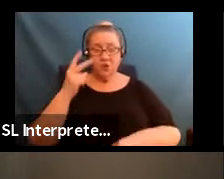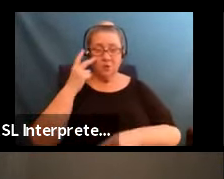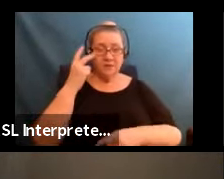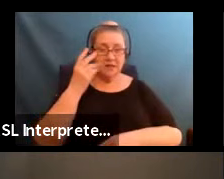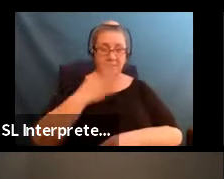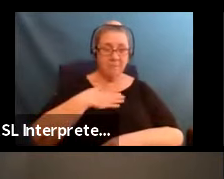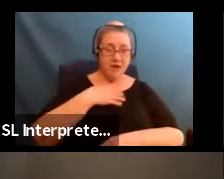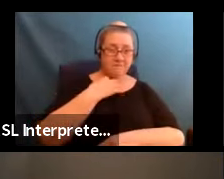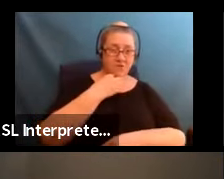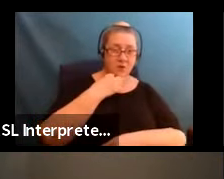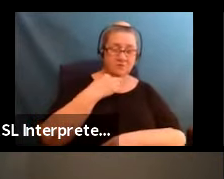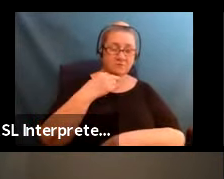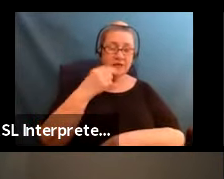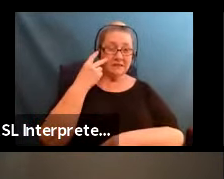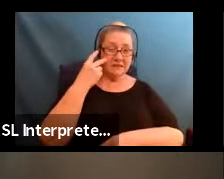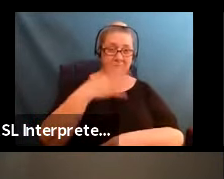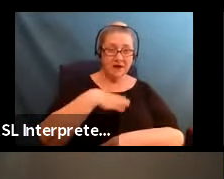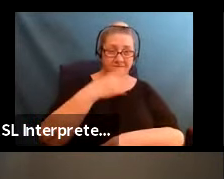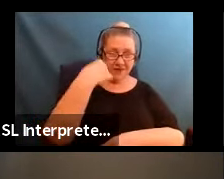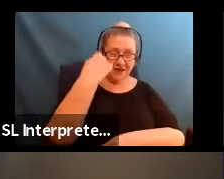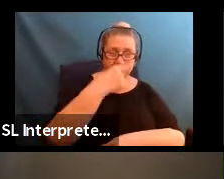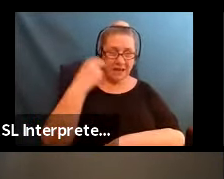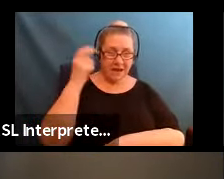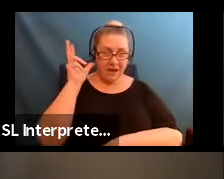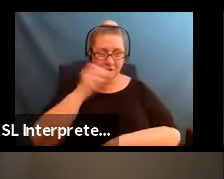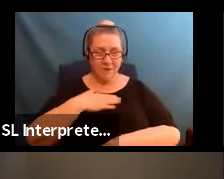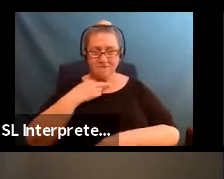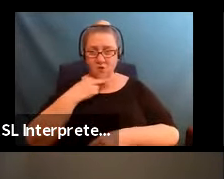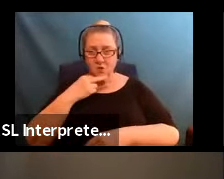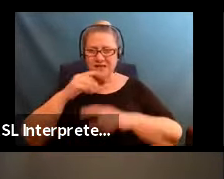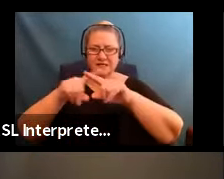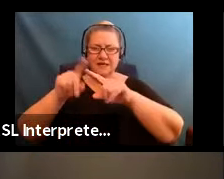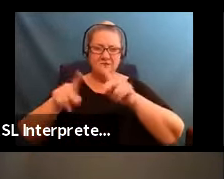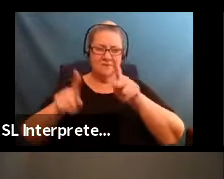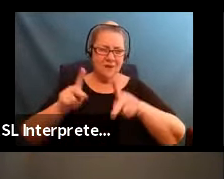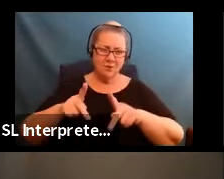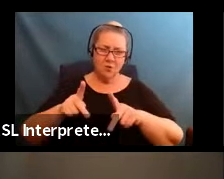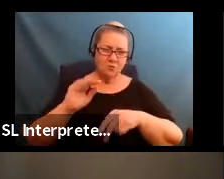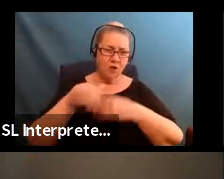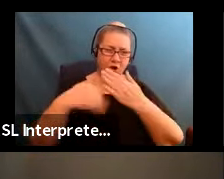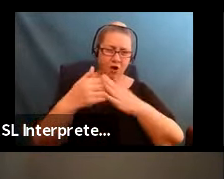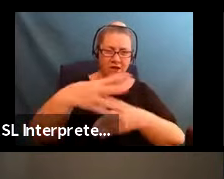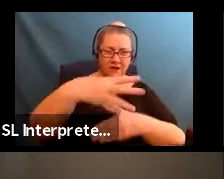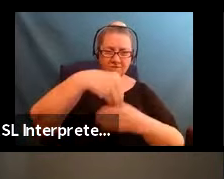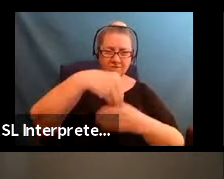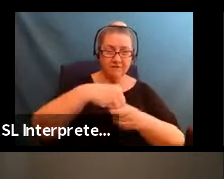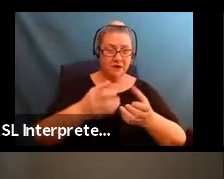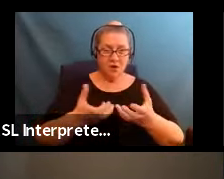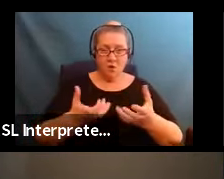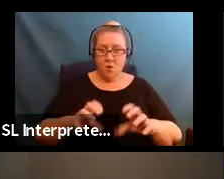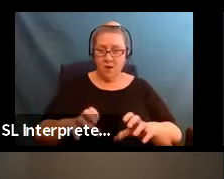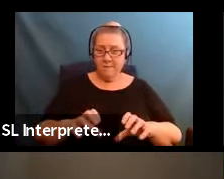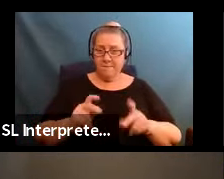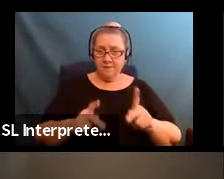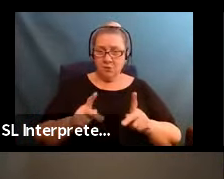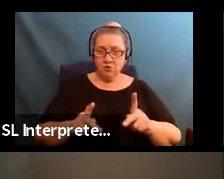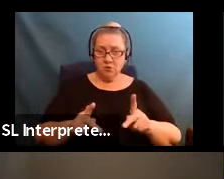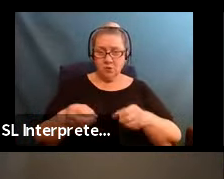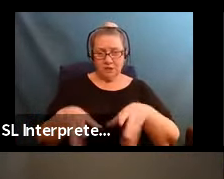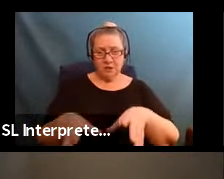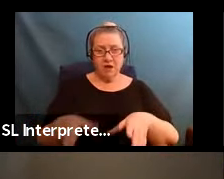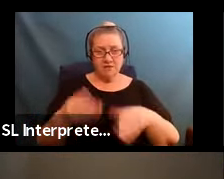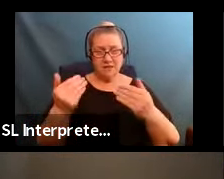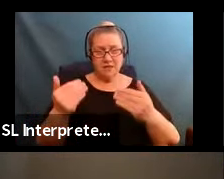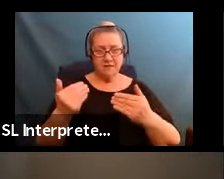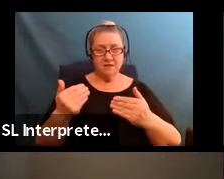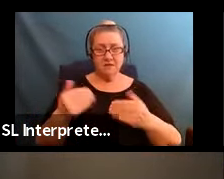there is a lot of people behind here. And I do not want it to go lost on anyone. The California Department of Health, who have been doing this